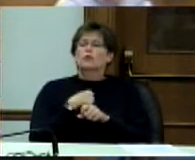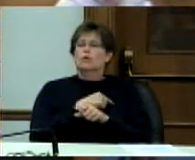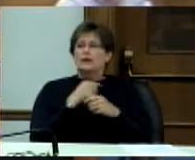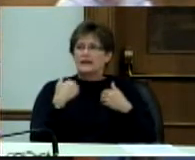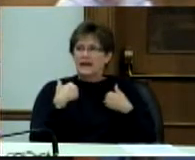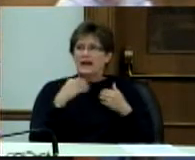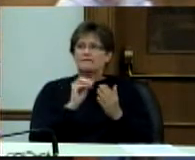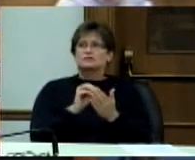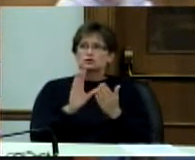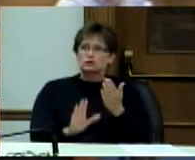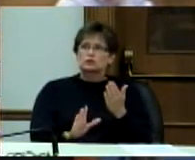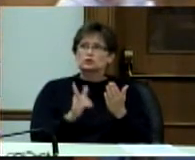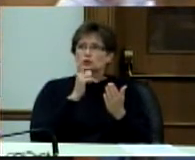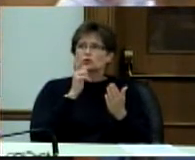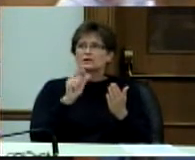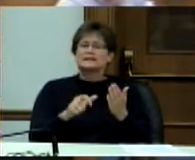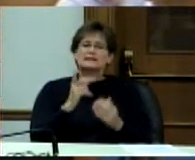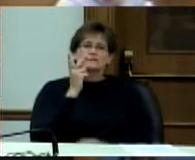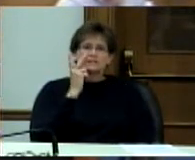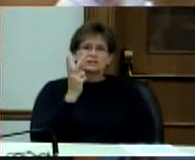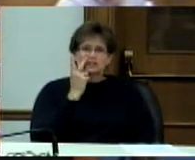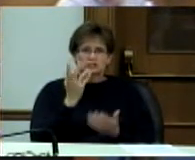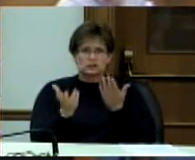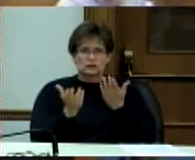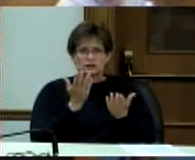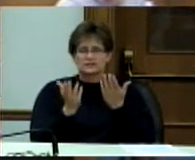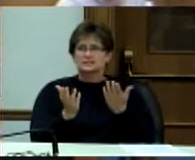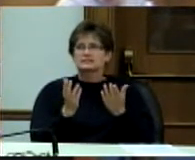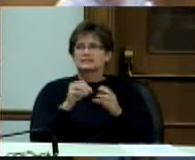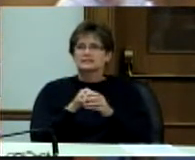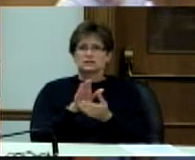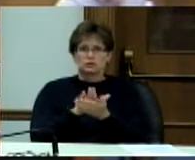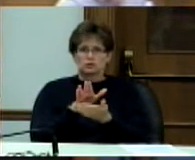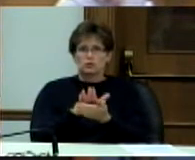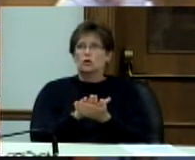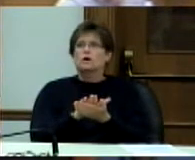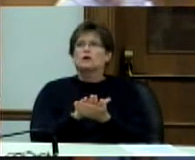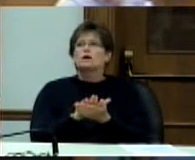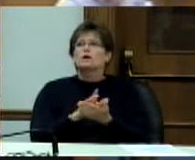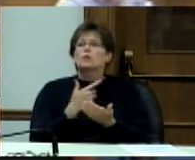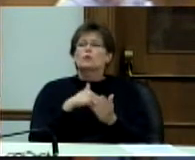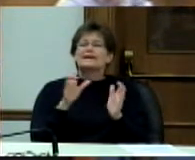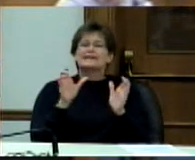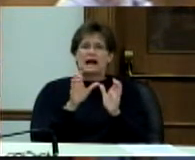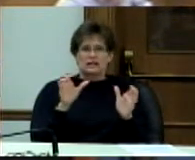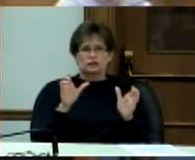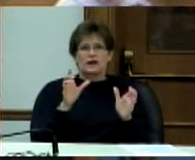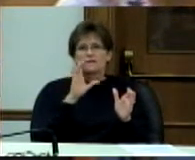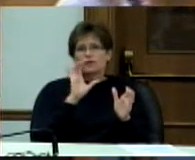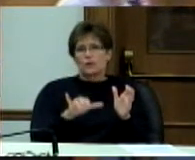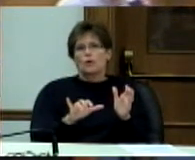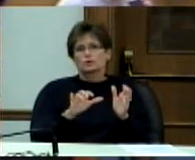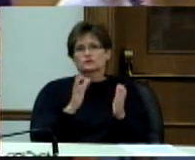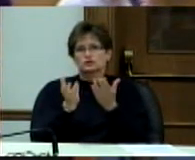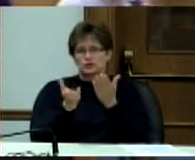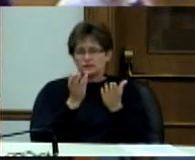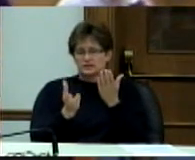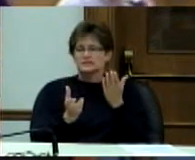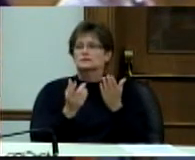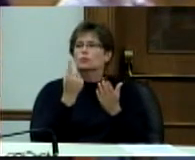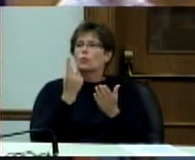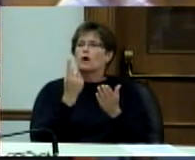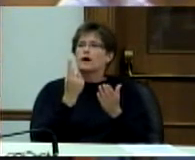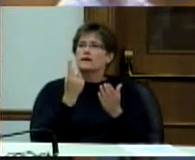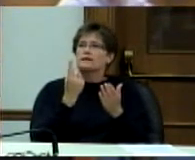have students who need vision services in our schools, and we contract for those services. And one of the